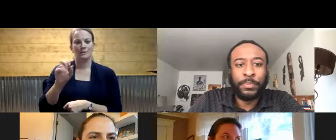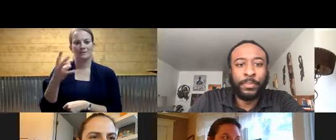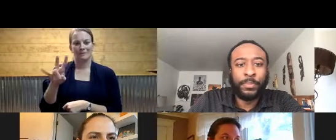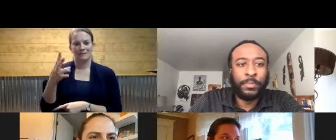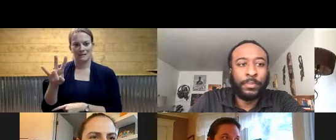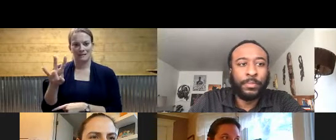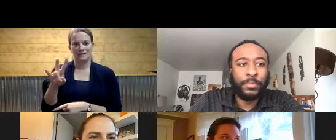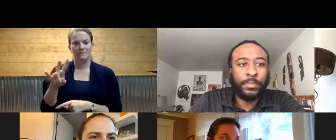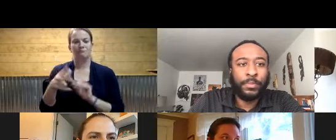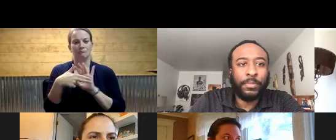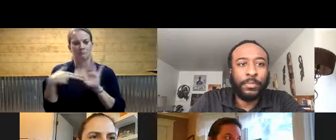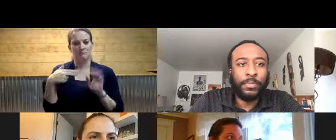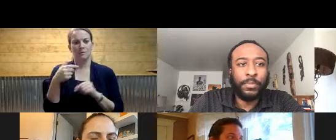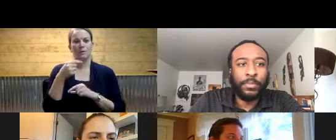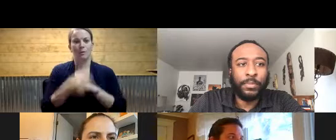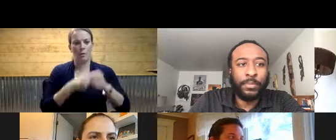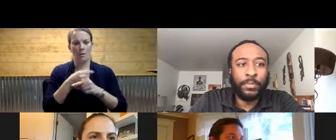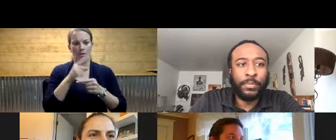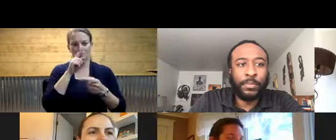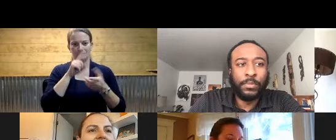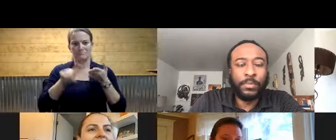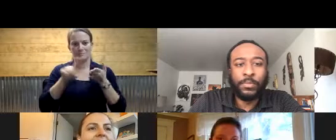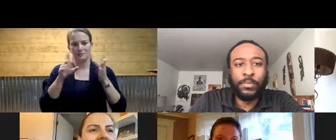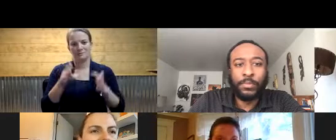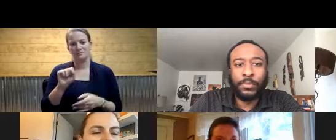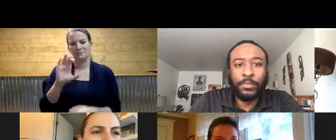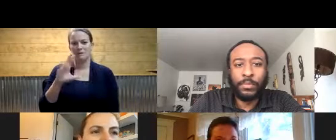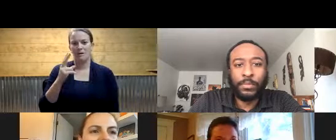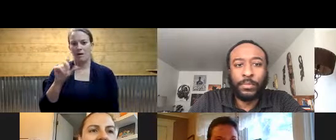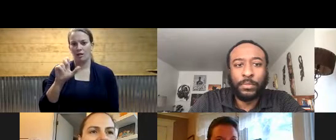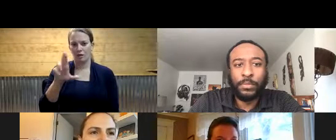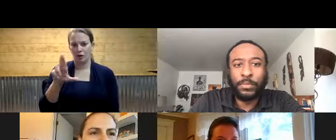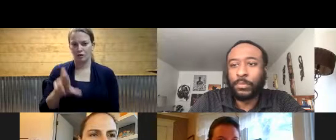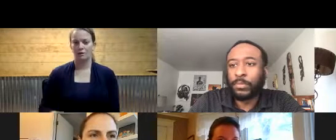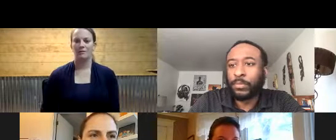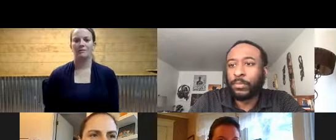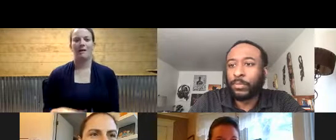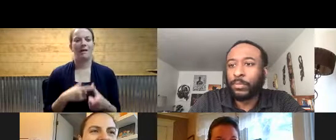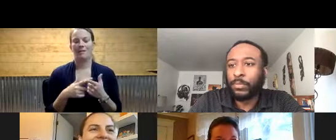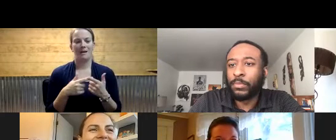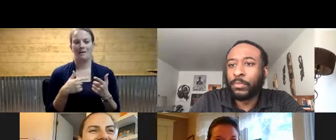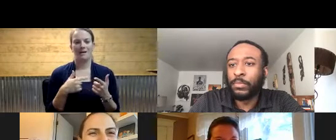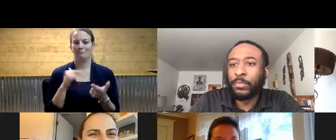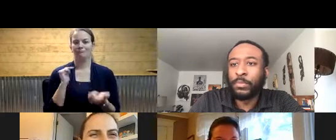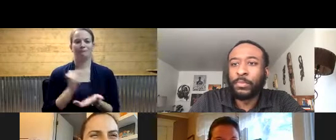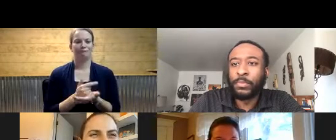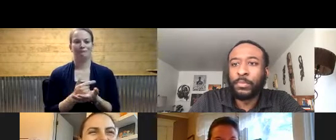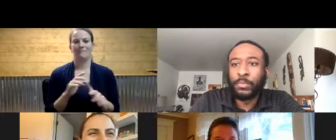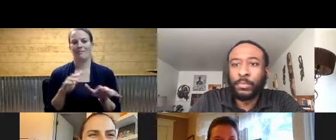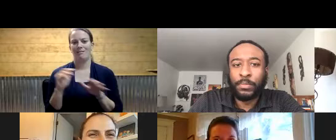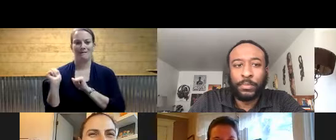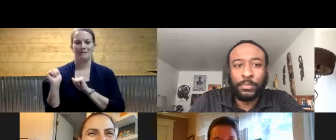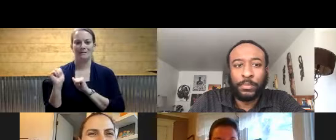scholar, and ever since then, I never left. I graduated